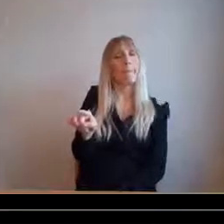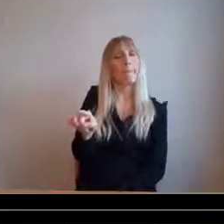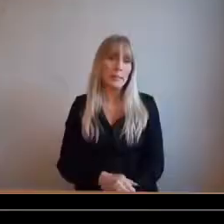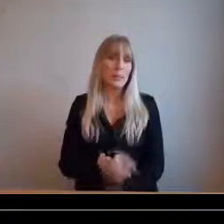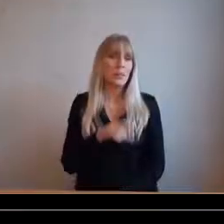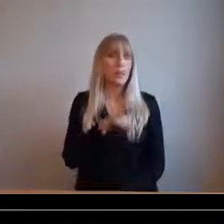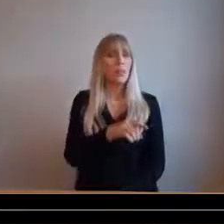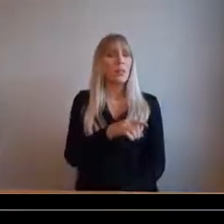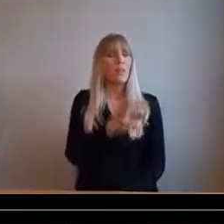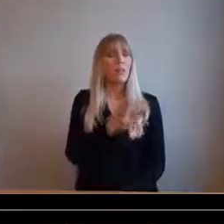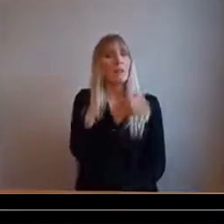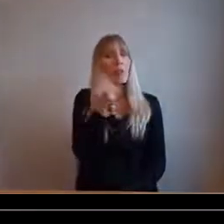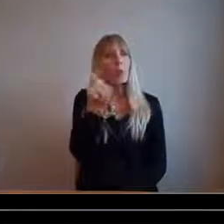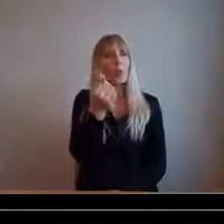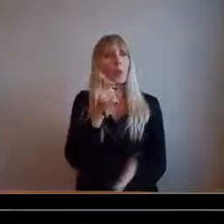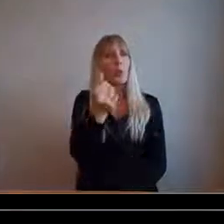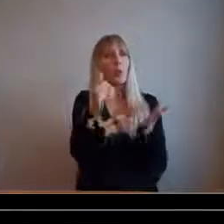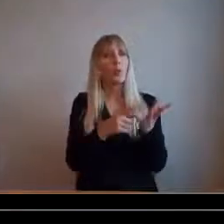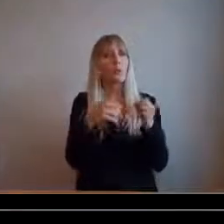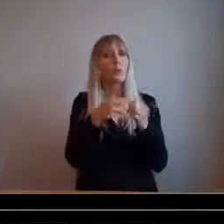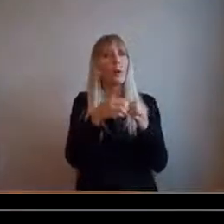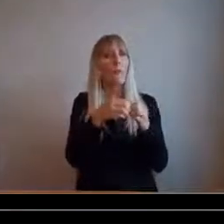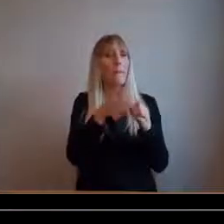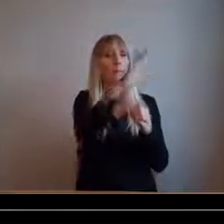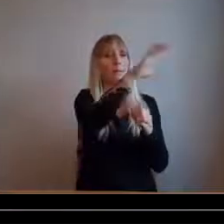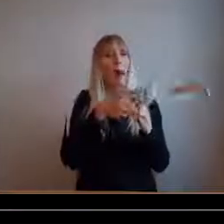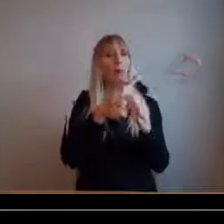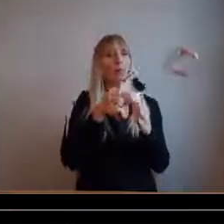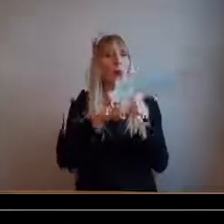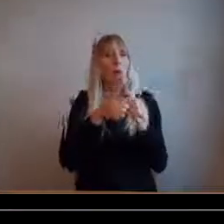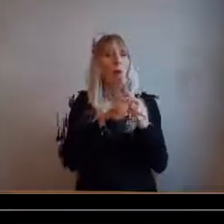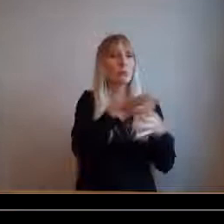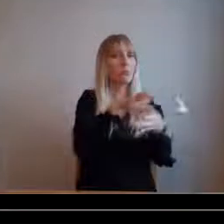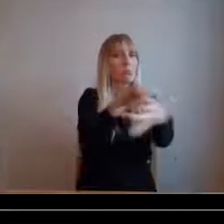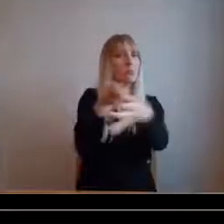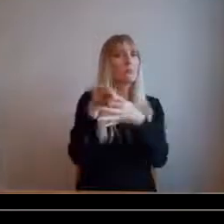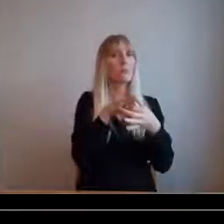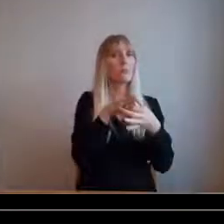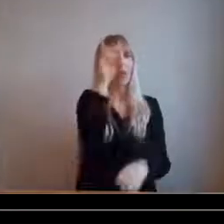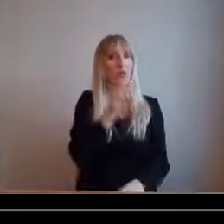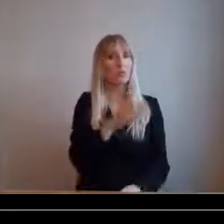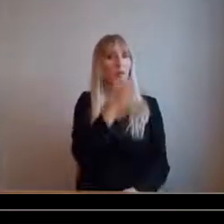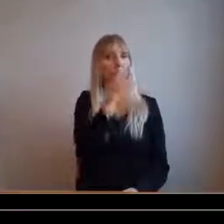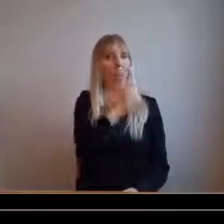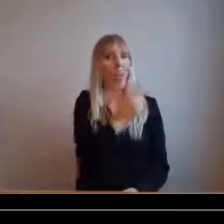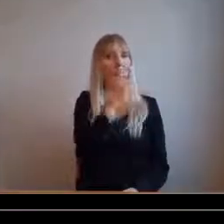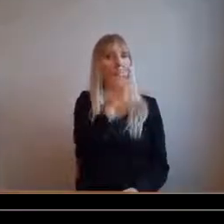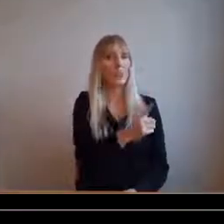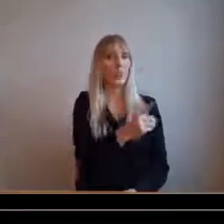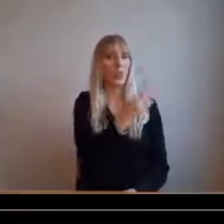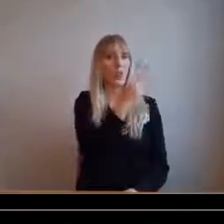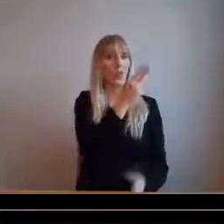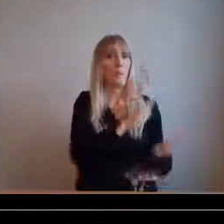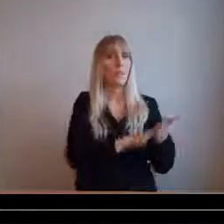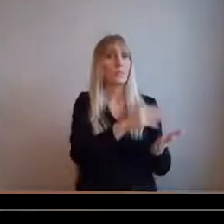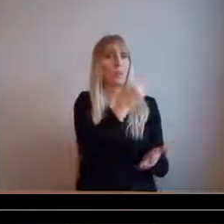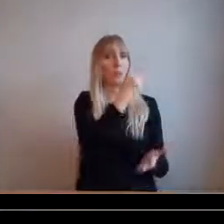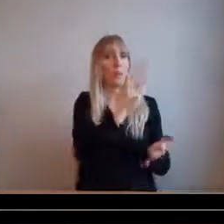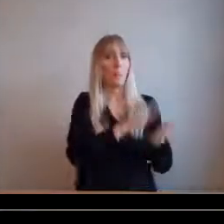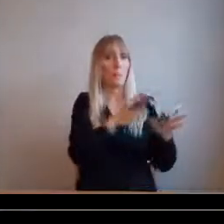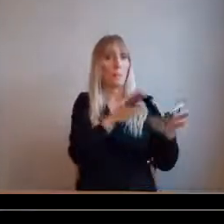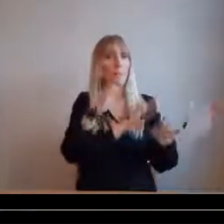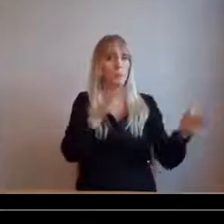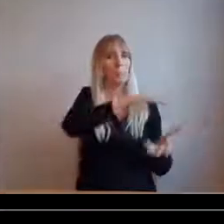There's a couple of substations near common service area. They're 3 meters by 3 meters in